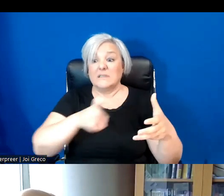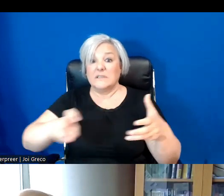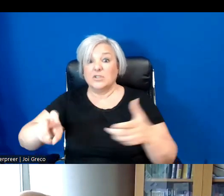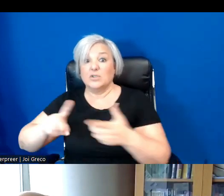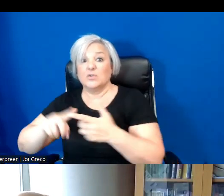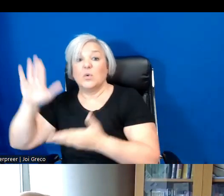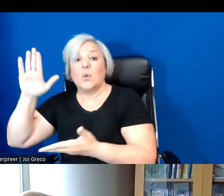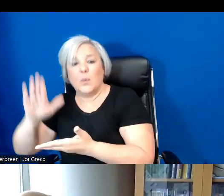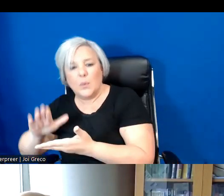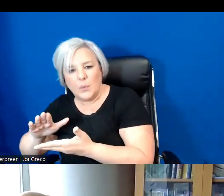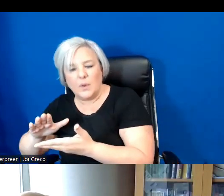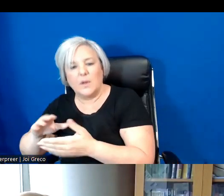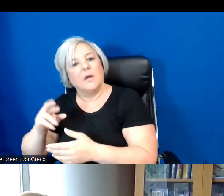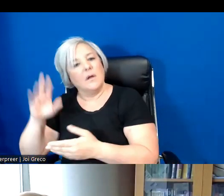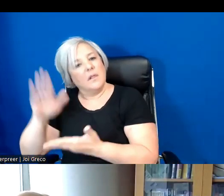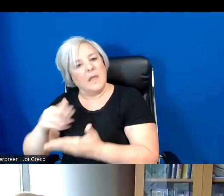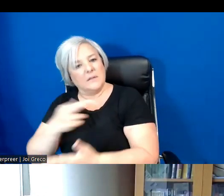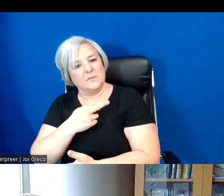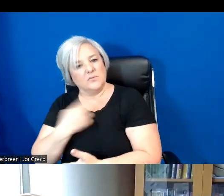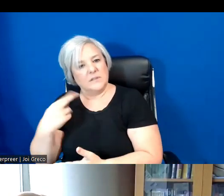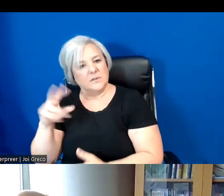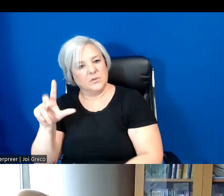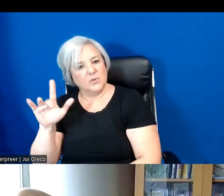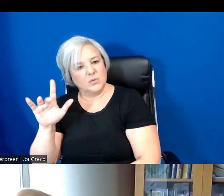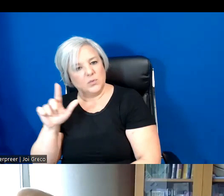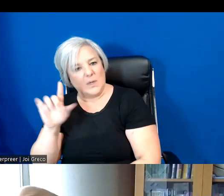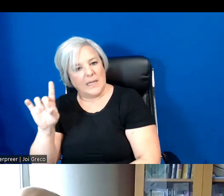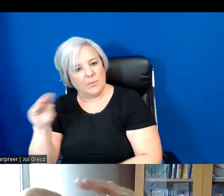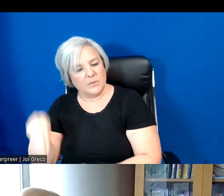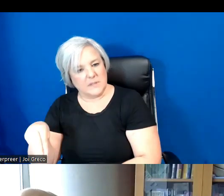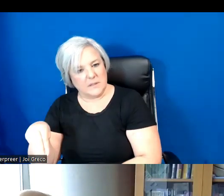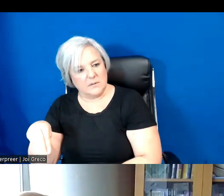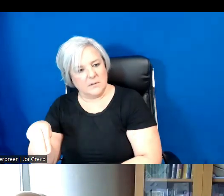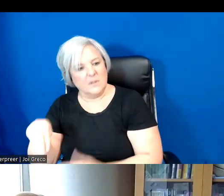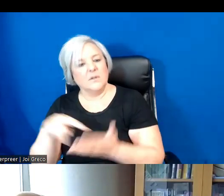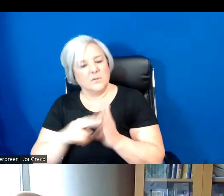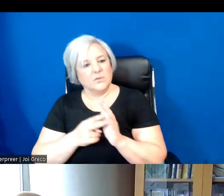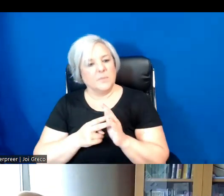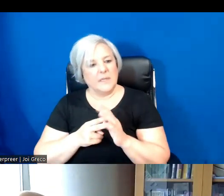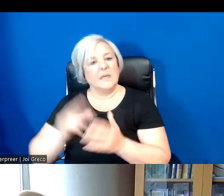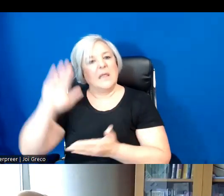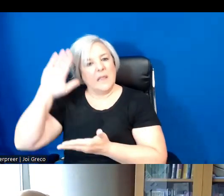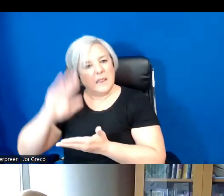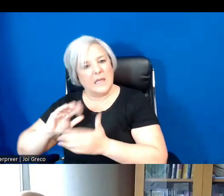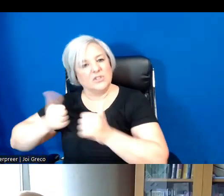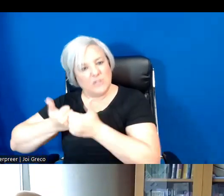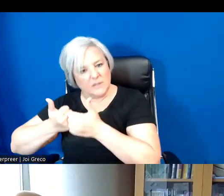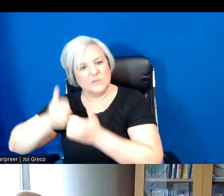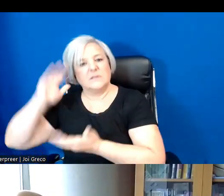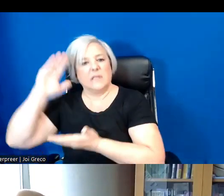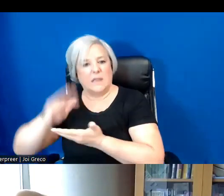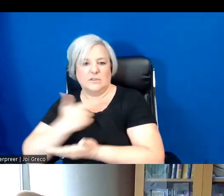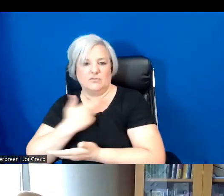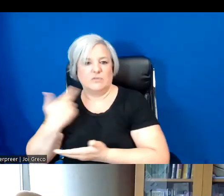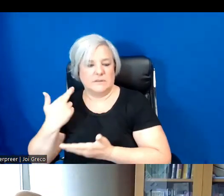the risk decreased by 28%, or nearly 30% decrease in risk from remaining in that high risk group. If we click on the next animation,